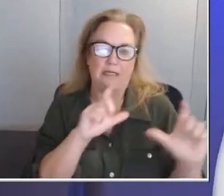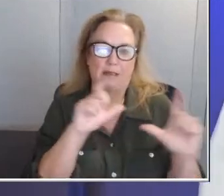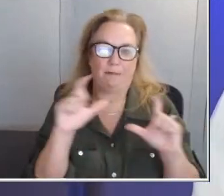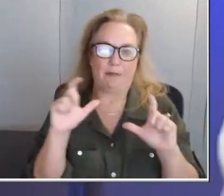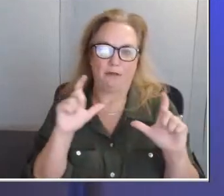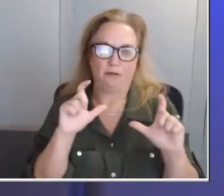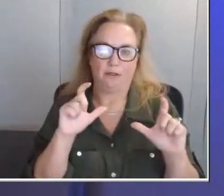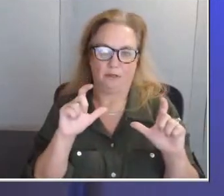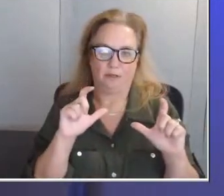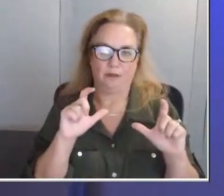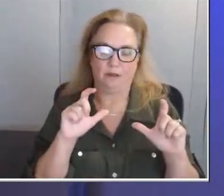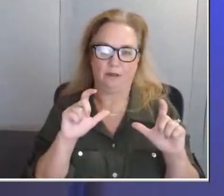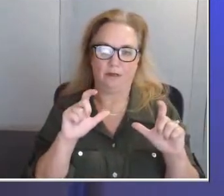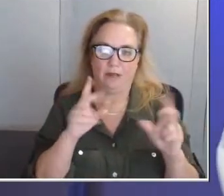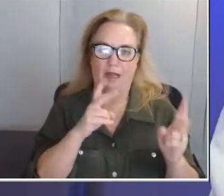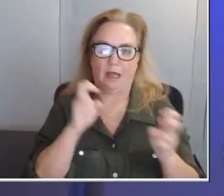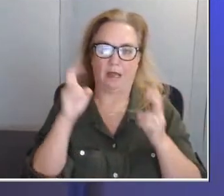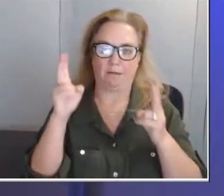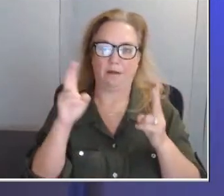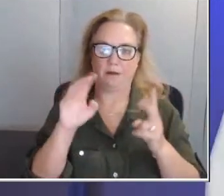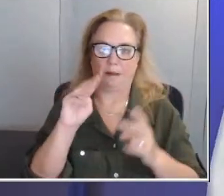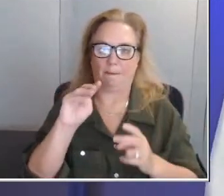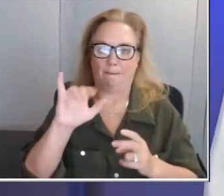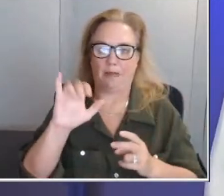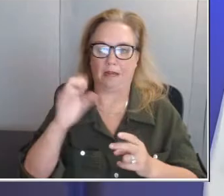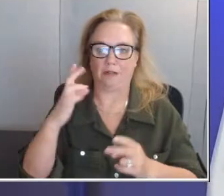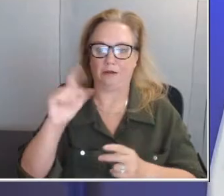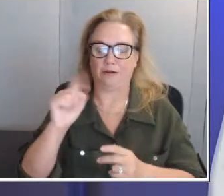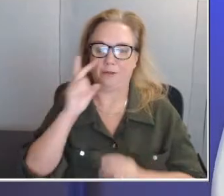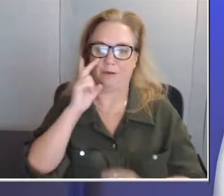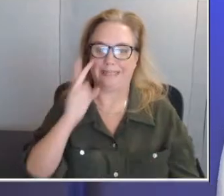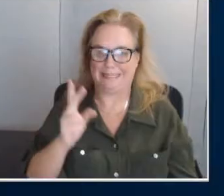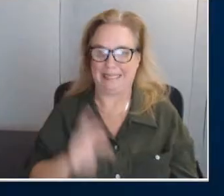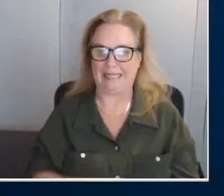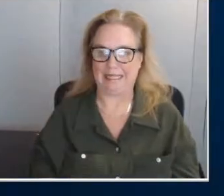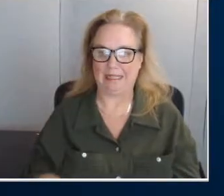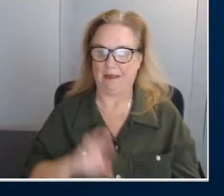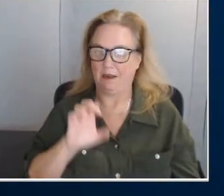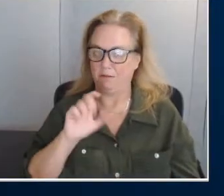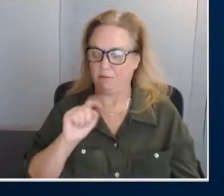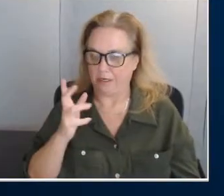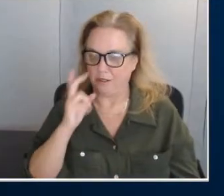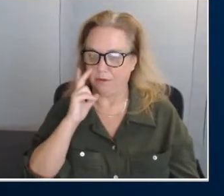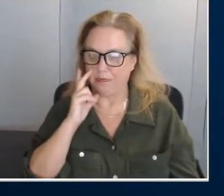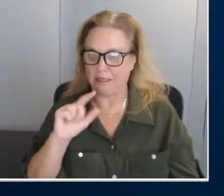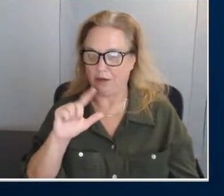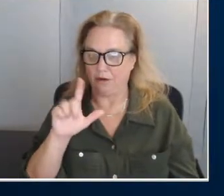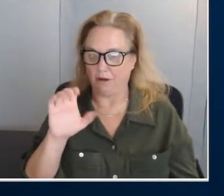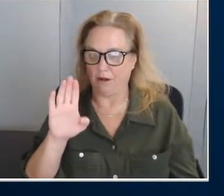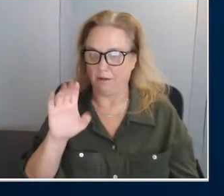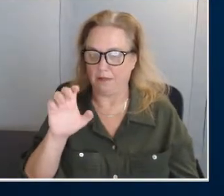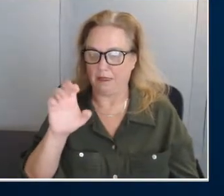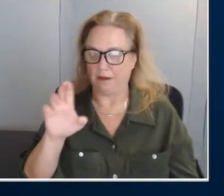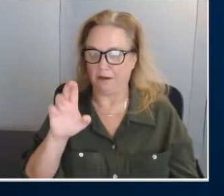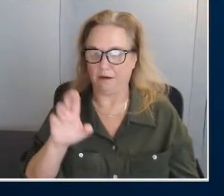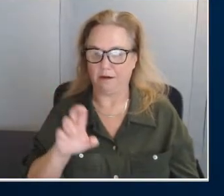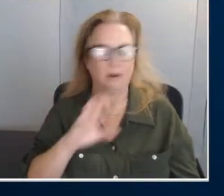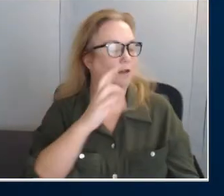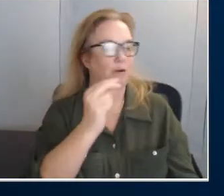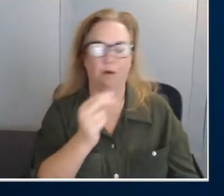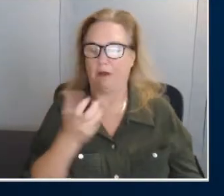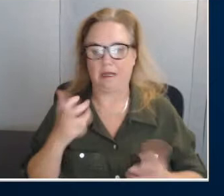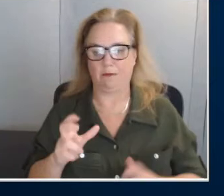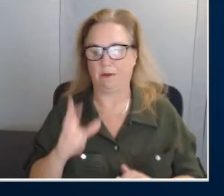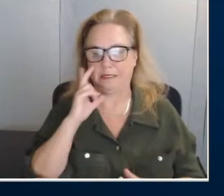the operating room and upload them to his MyChart, so he was able to see them. Did Brett want it? Brett, did you want to see your gallbladder after it was out? I did